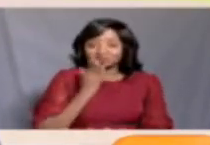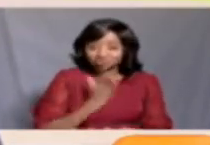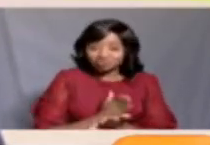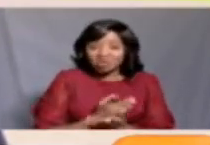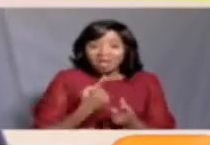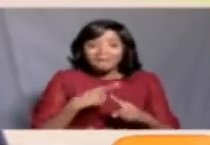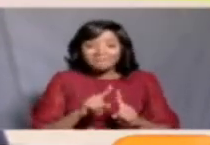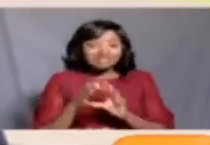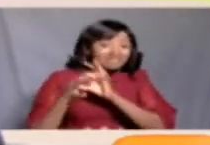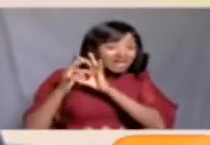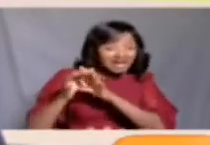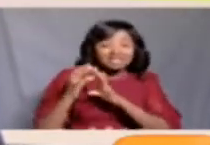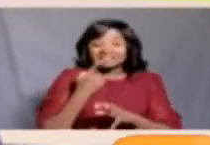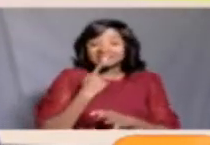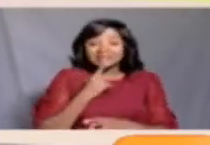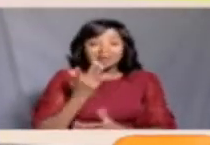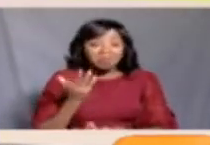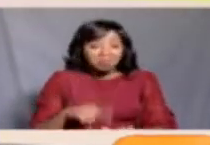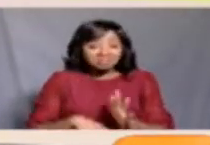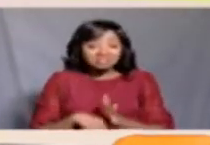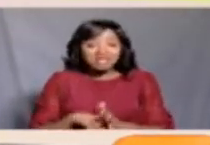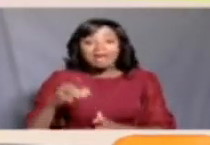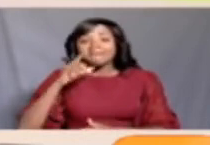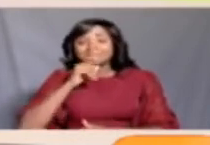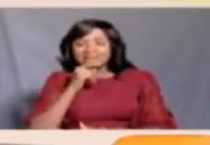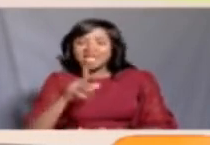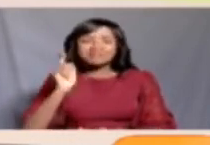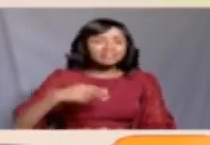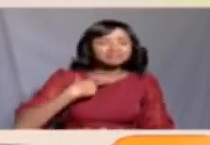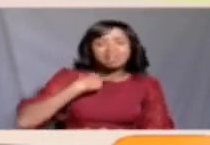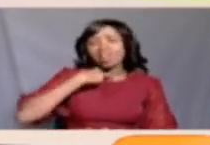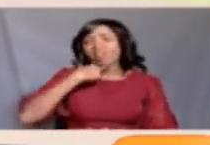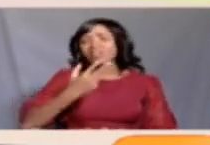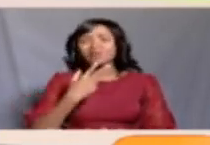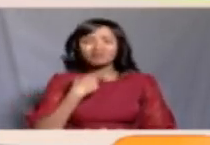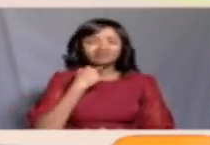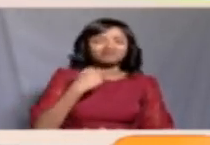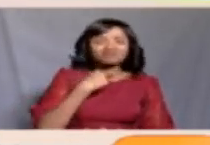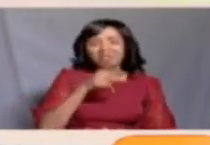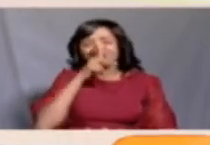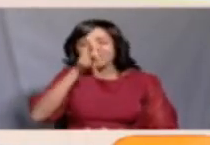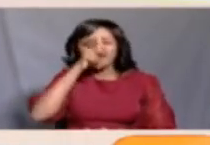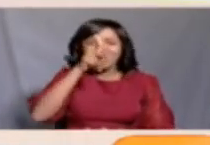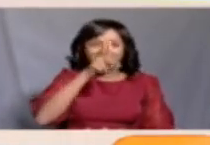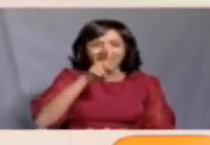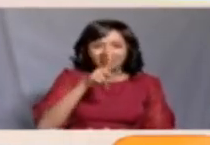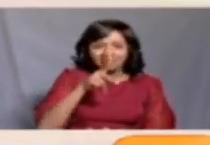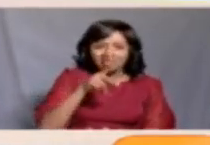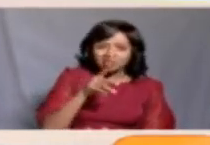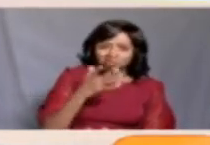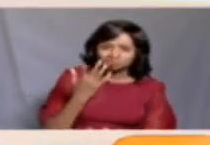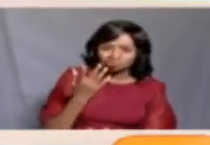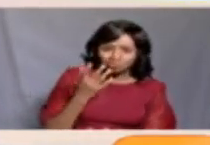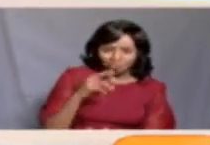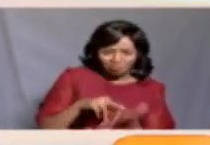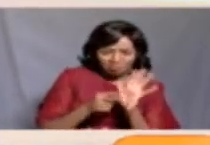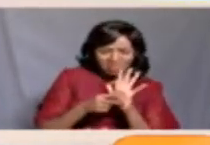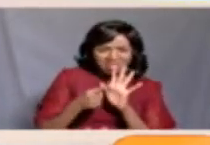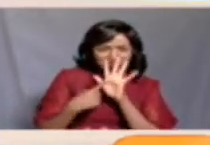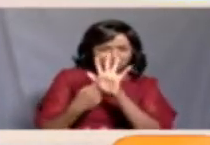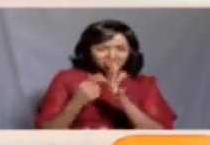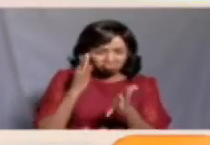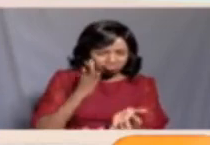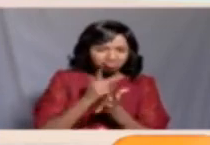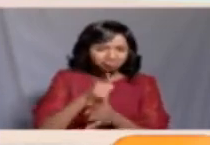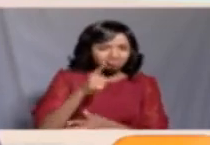have to be, you know, forceful everywhere they talk and loud and obnoxious, then you'll also continue perpetuating that illness and you won't see